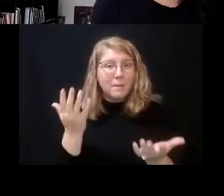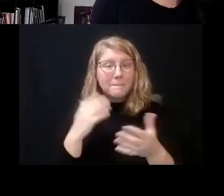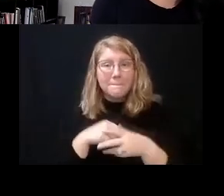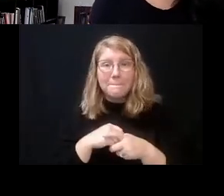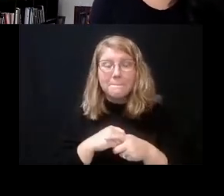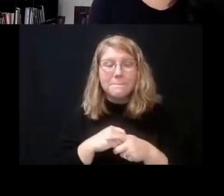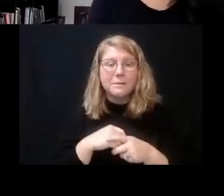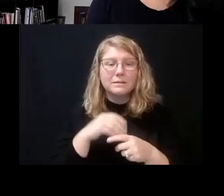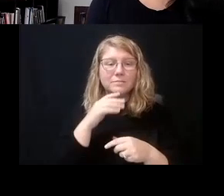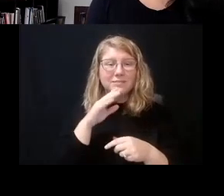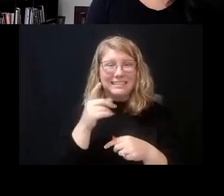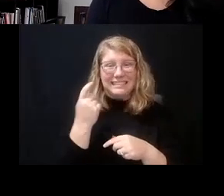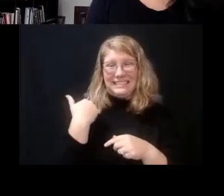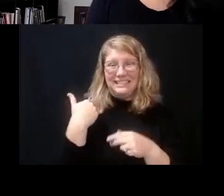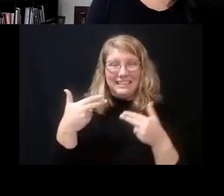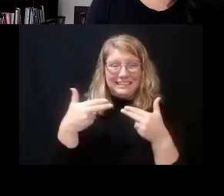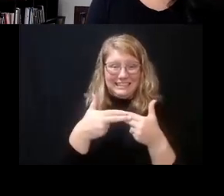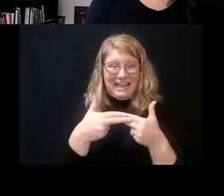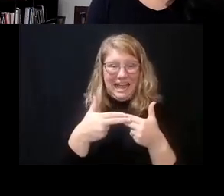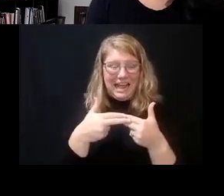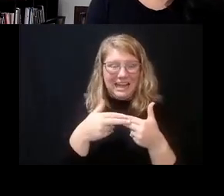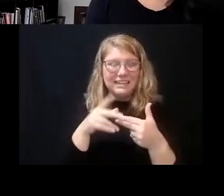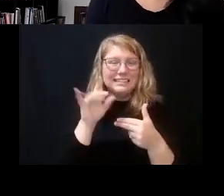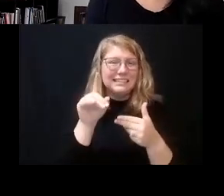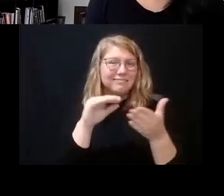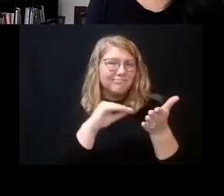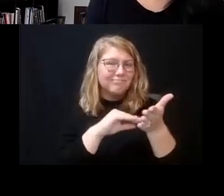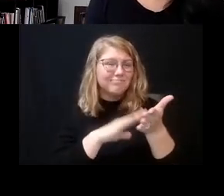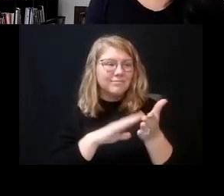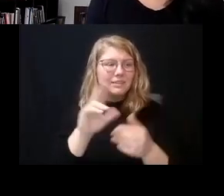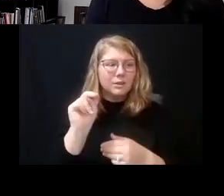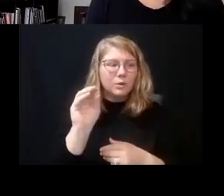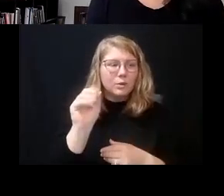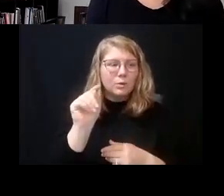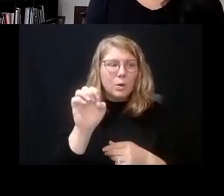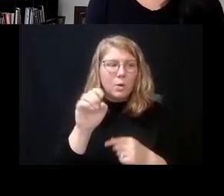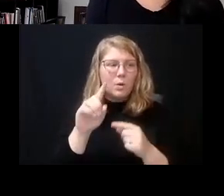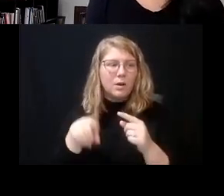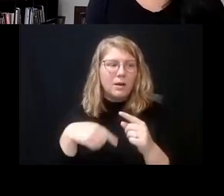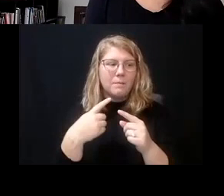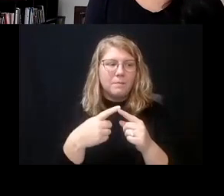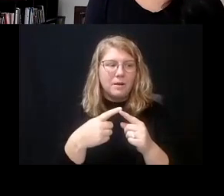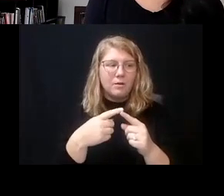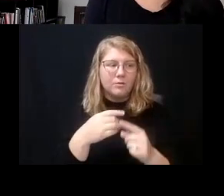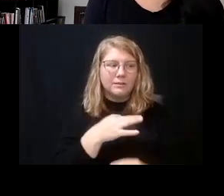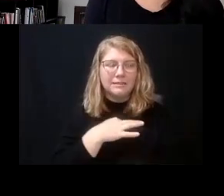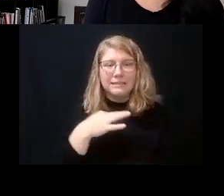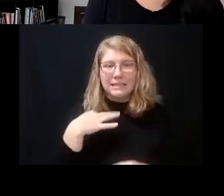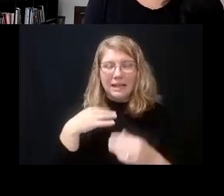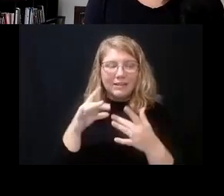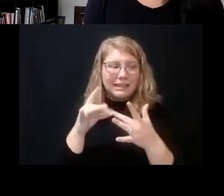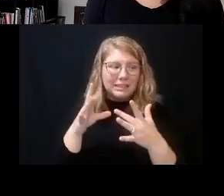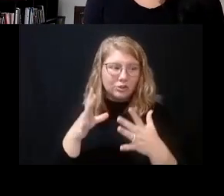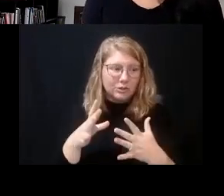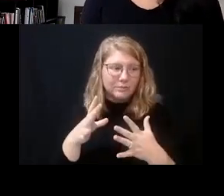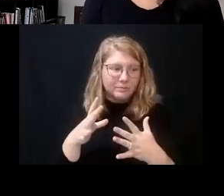At the bottom of that last slide, I did put in, you know, just a note about staff leadership that is value-centered, board leadership that is